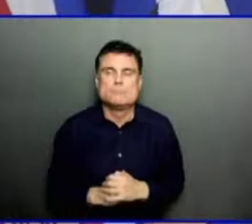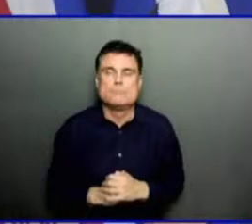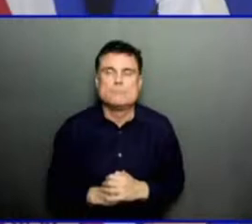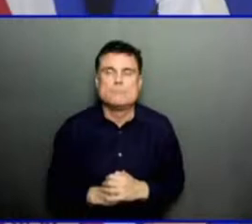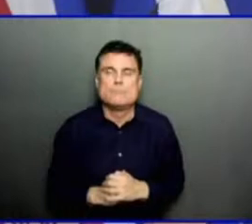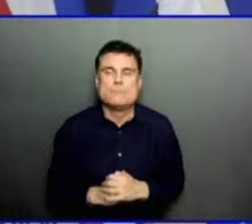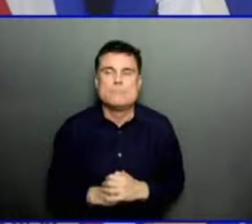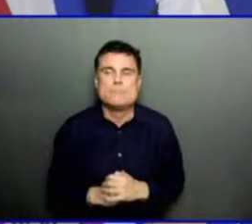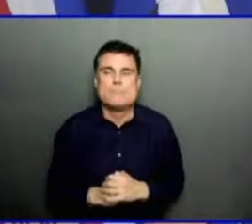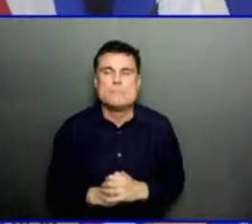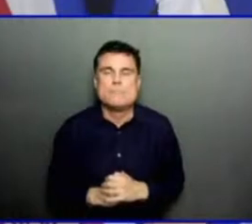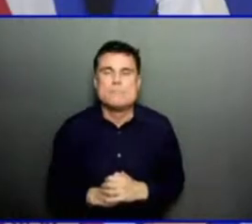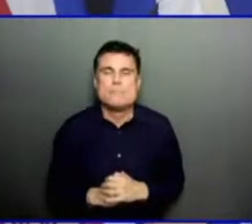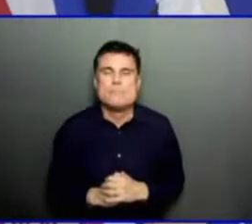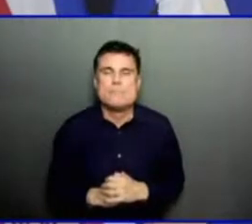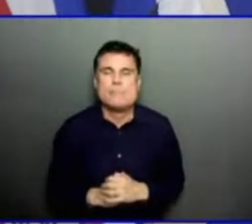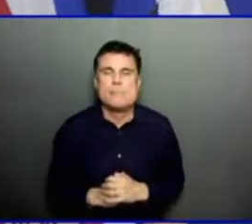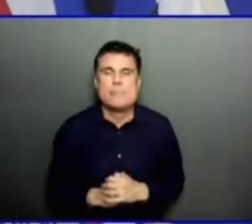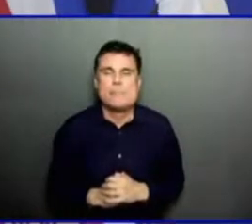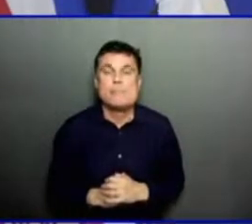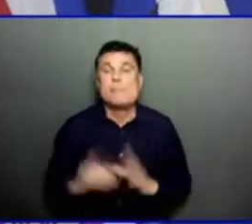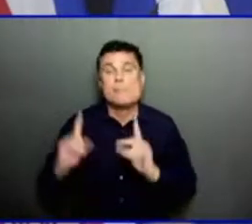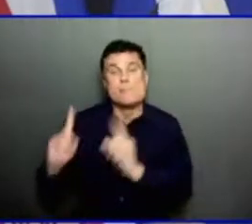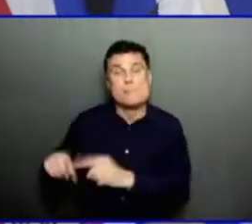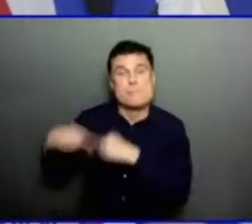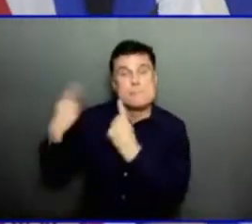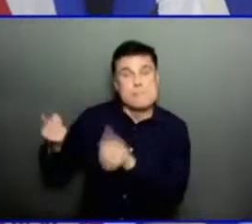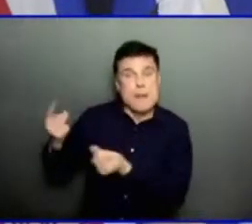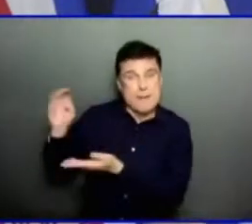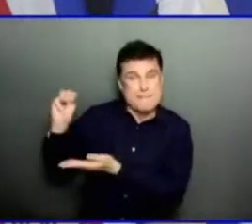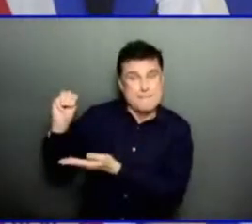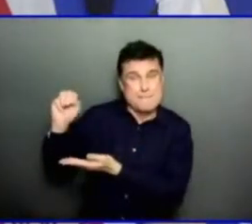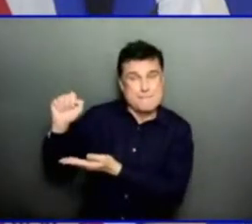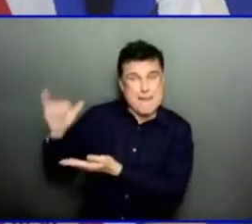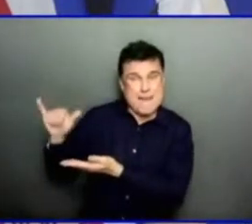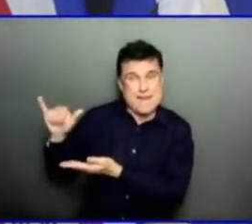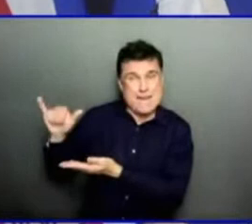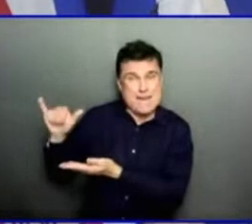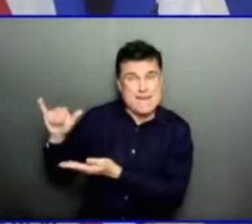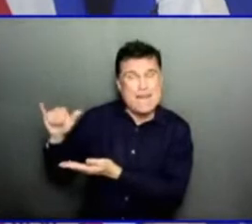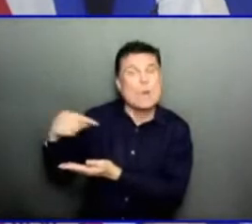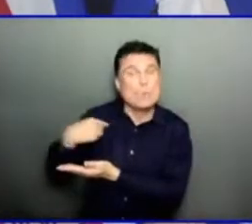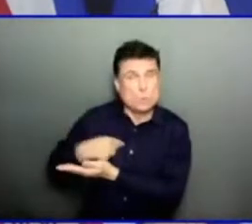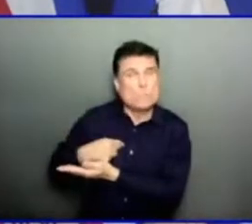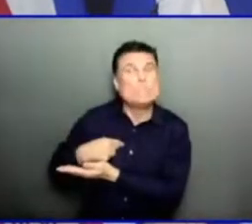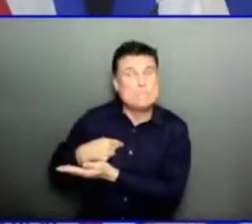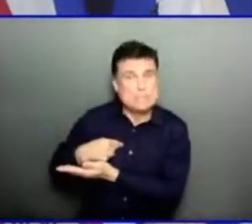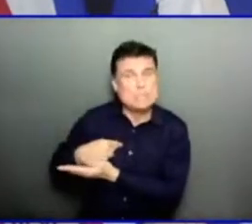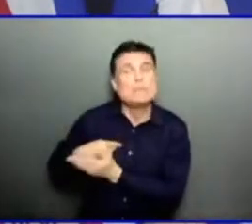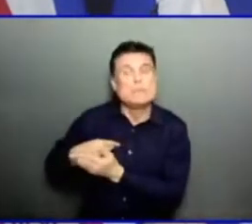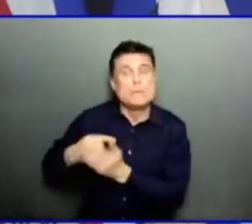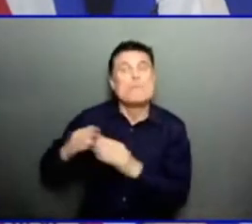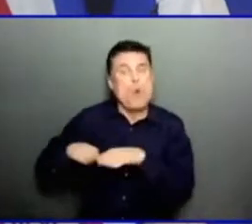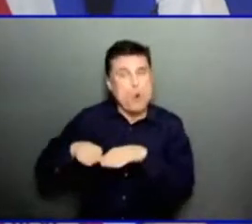201,548 surgeries have been performed between May 18th, when we started our surgical renewal commitment, and today, of